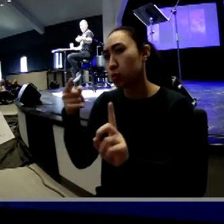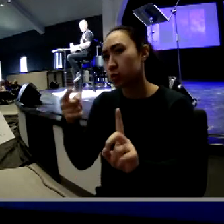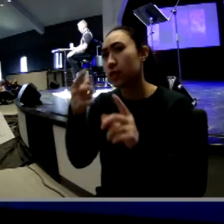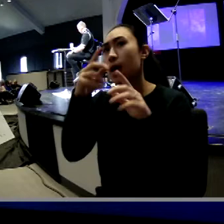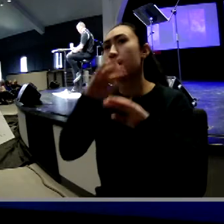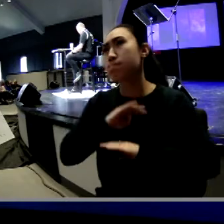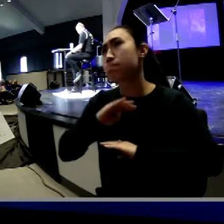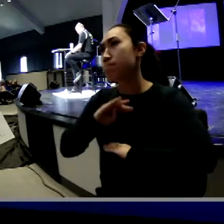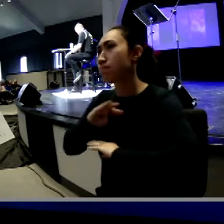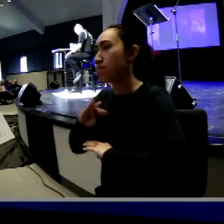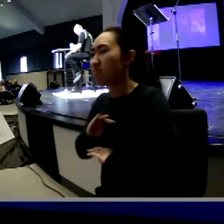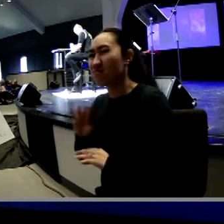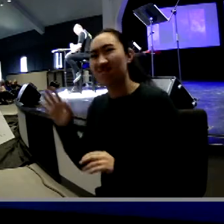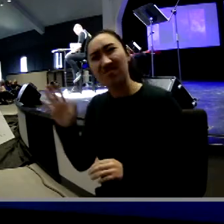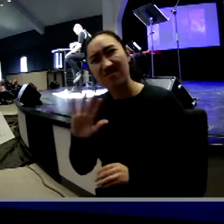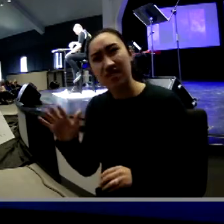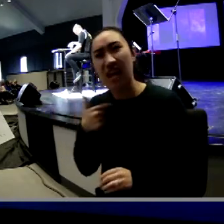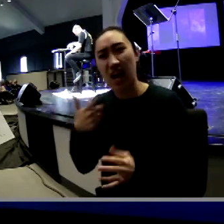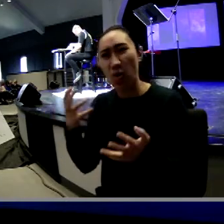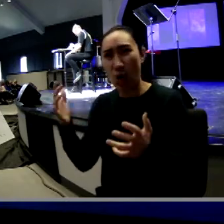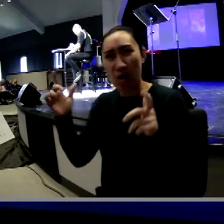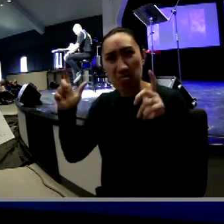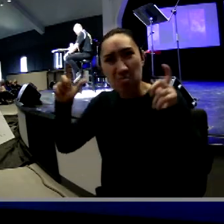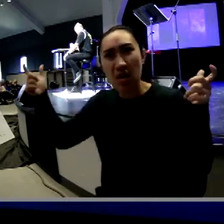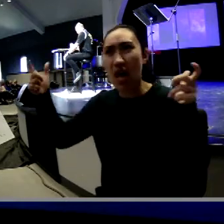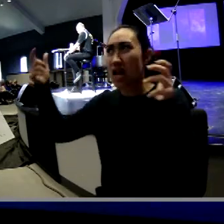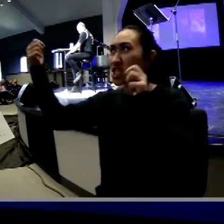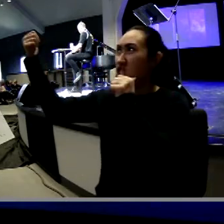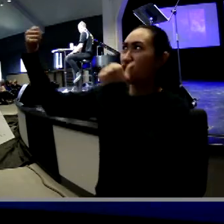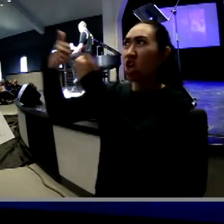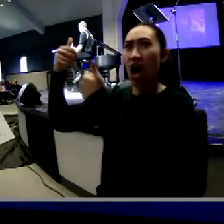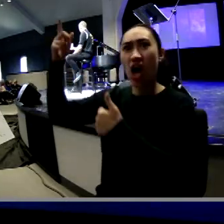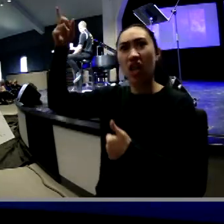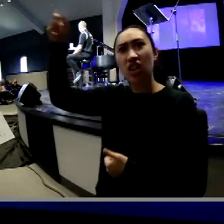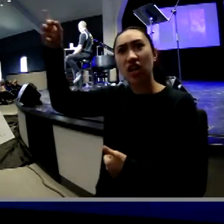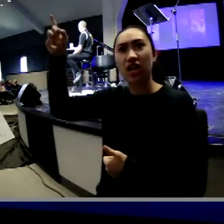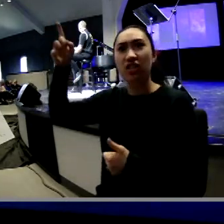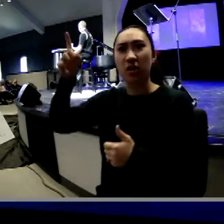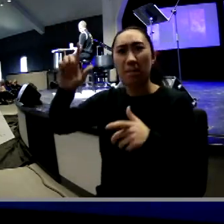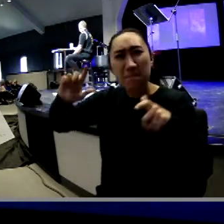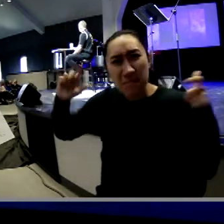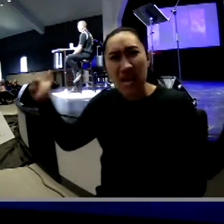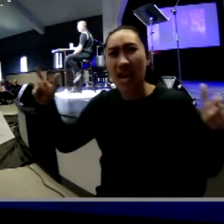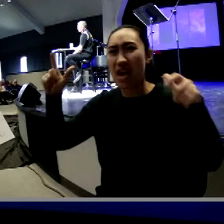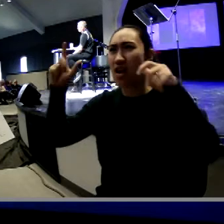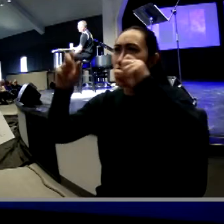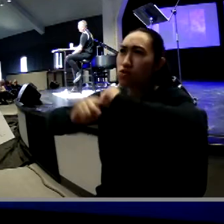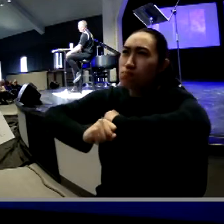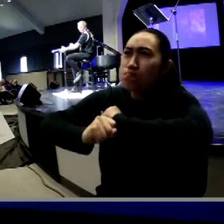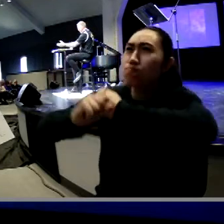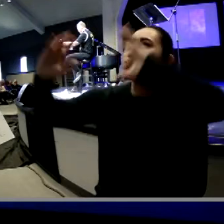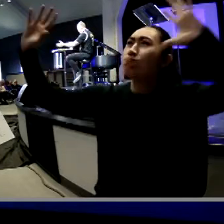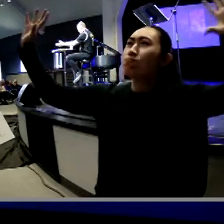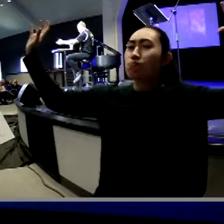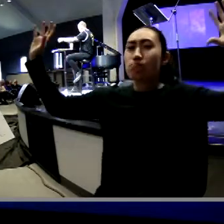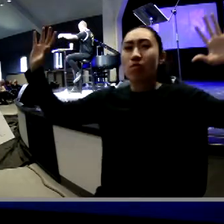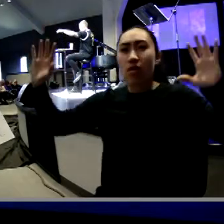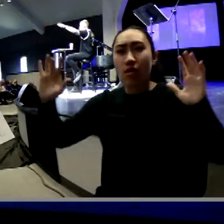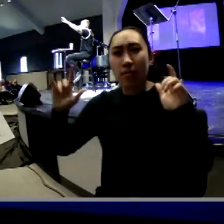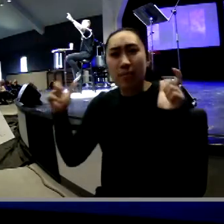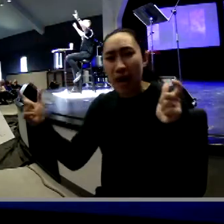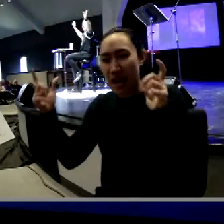mind. I want to see God's story. I don't want to live in a small story with just a great facility and